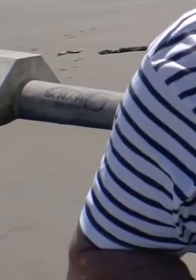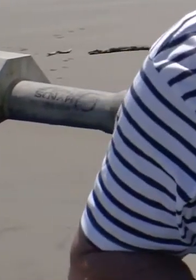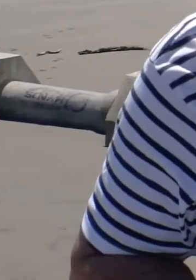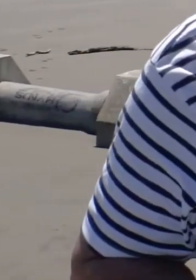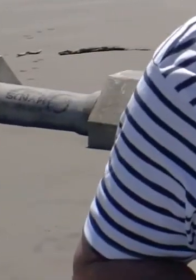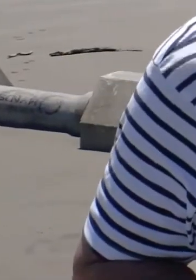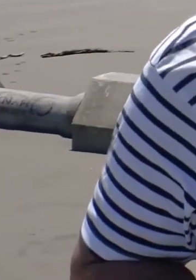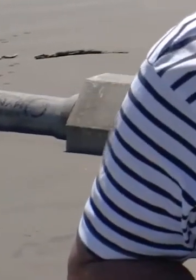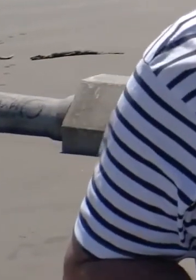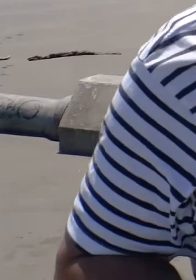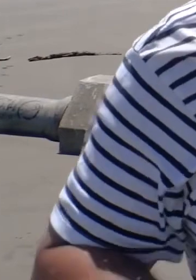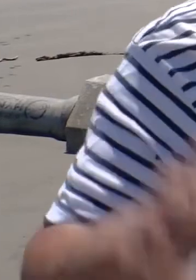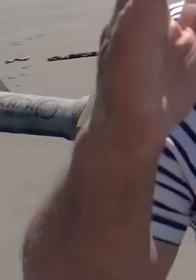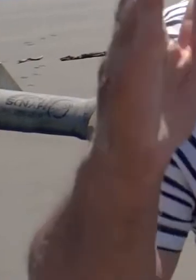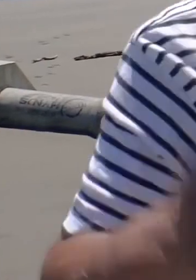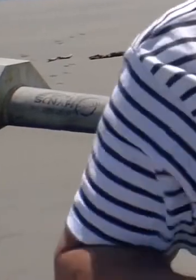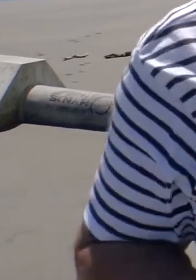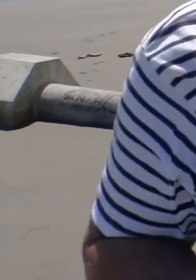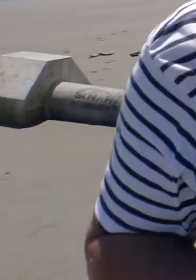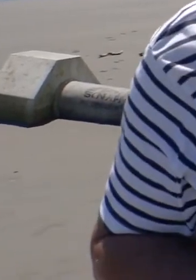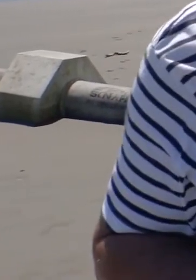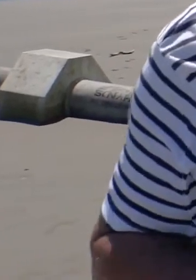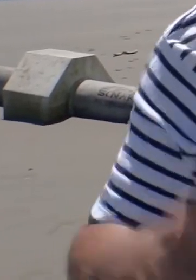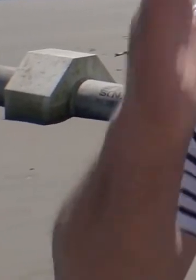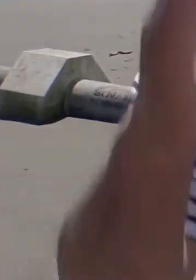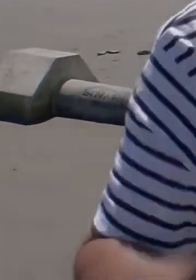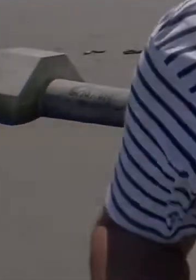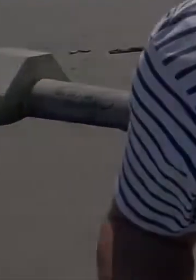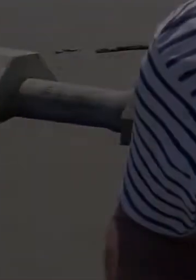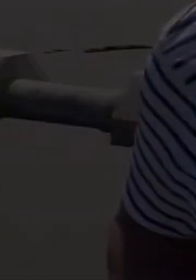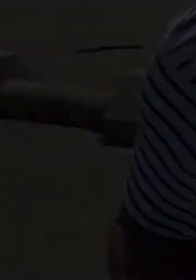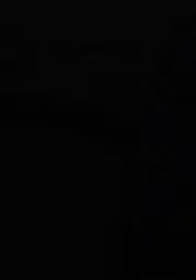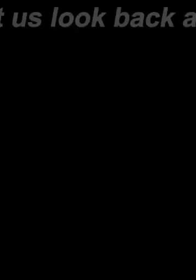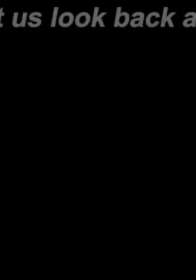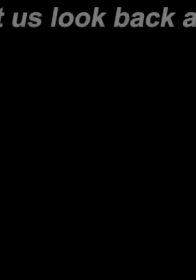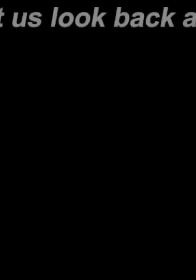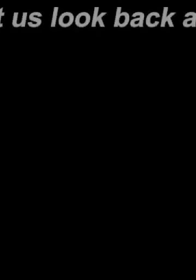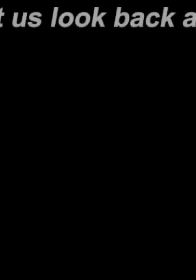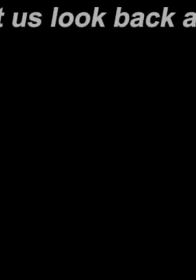this problem that we have on our hand? Nō reira, tēnā koutou, kia ora tātou.